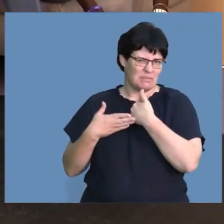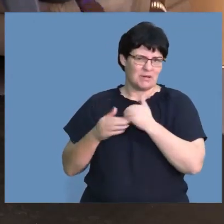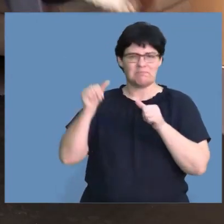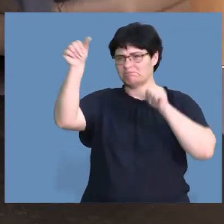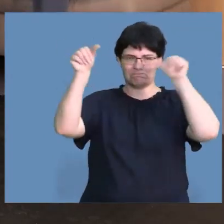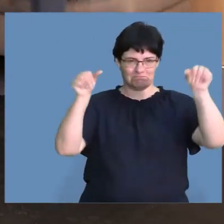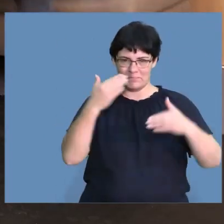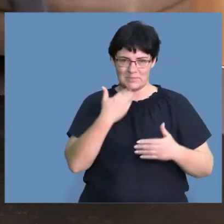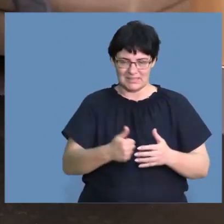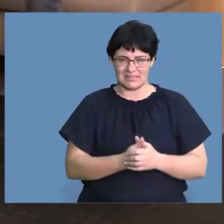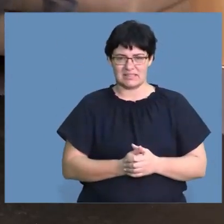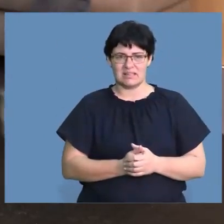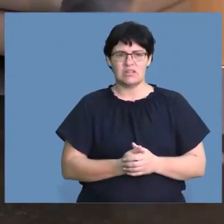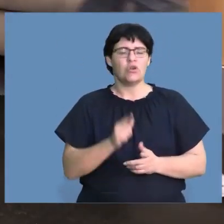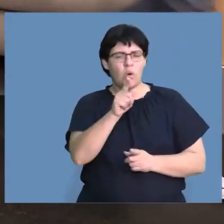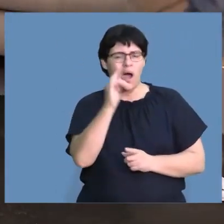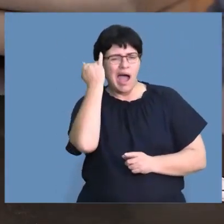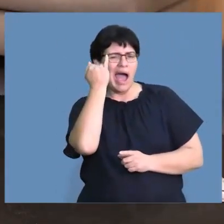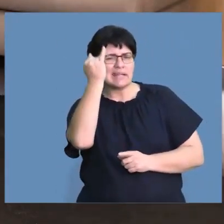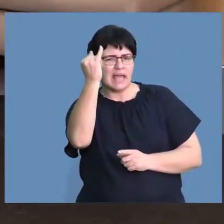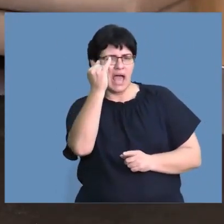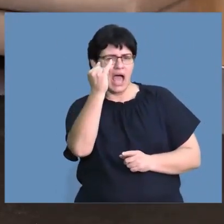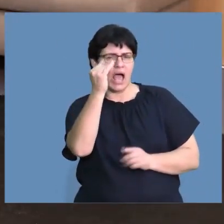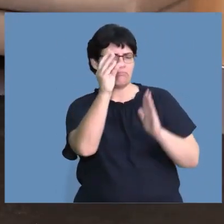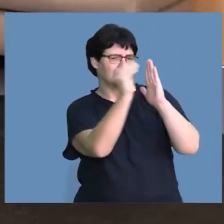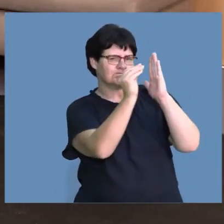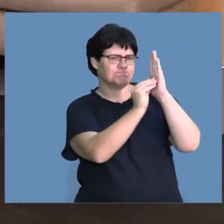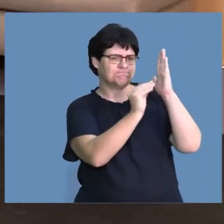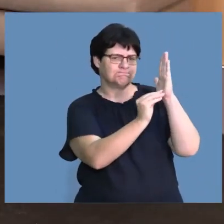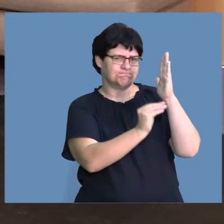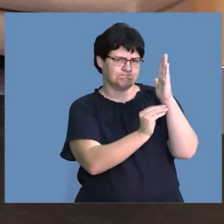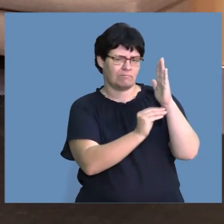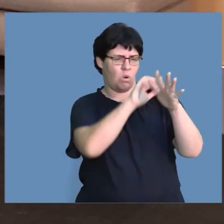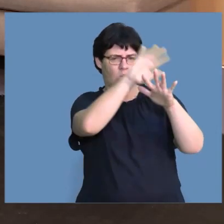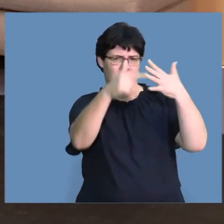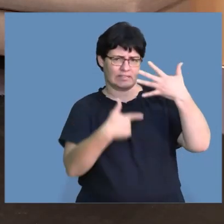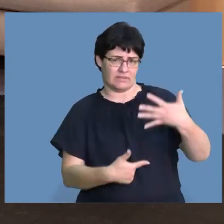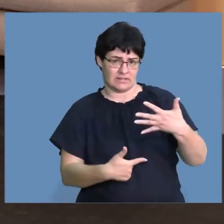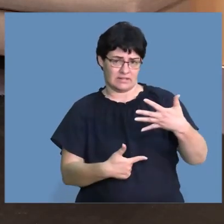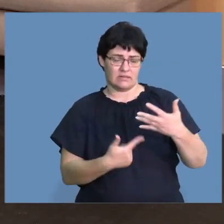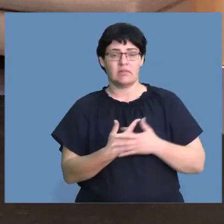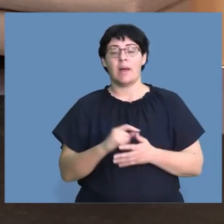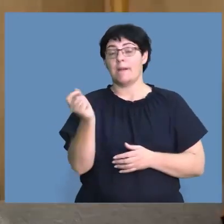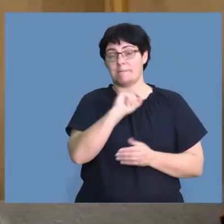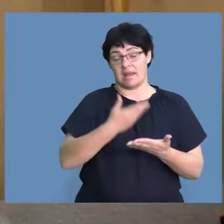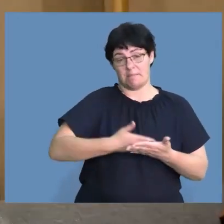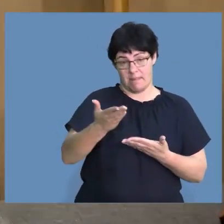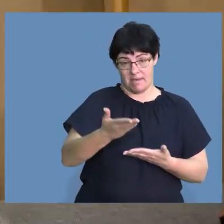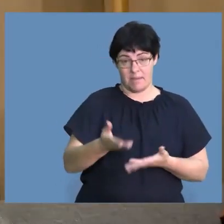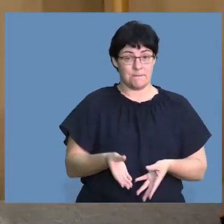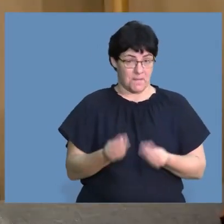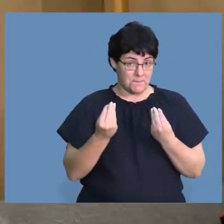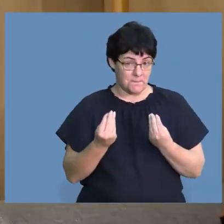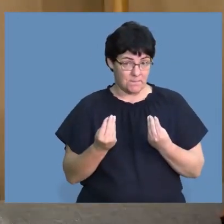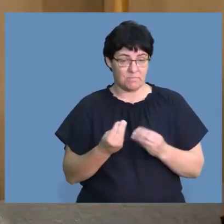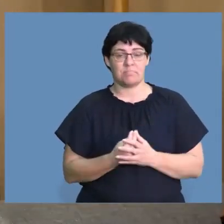please help me to stick some things up on the board there, just so that you can get an idea of the notes as we go along the 7 points. So you need to grab a pen and paper